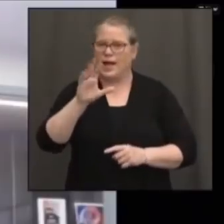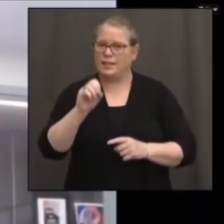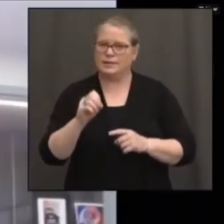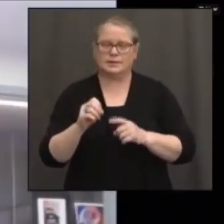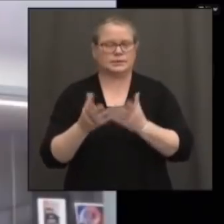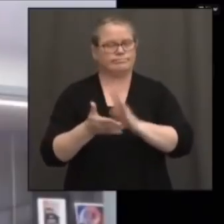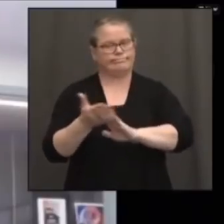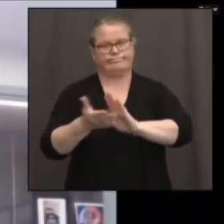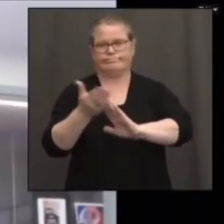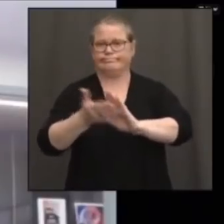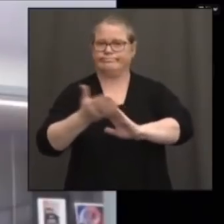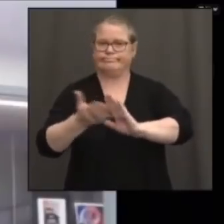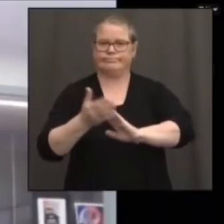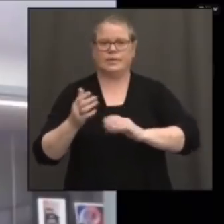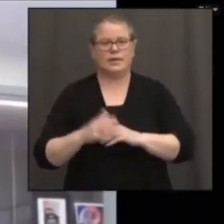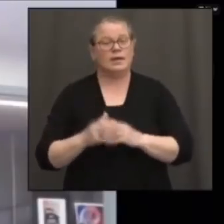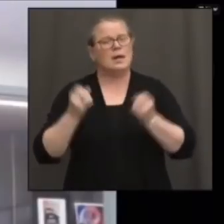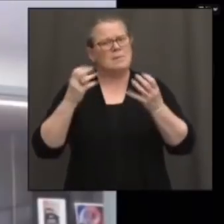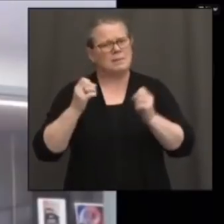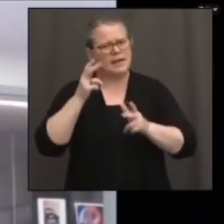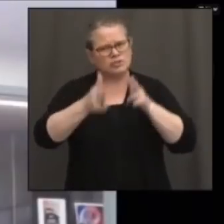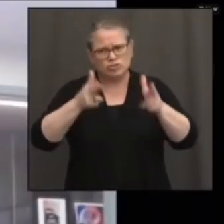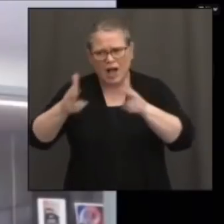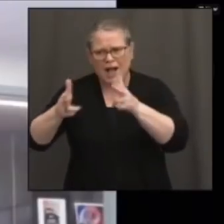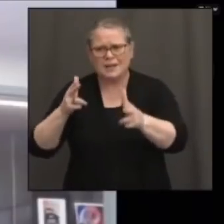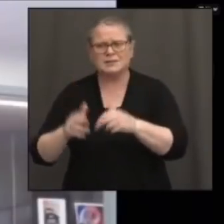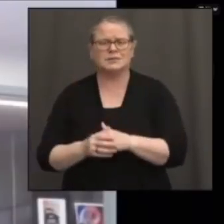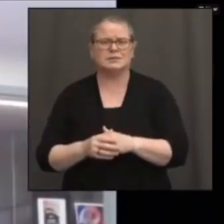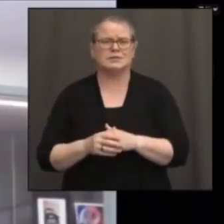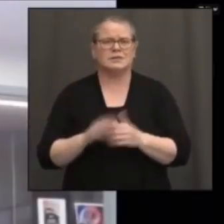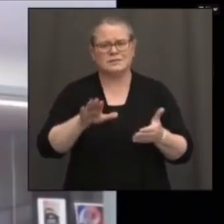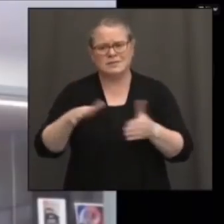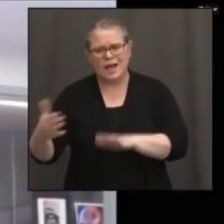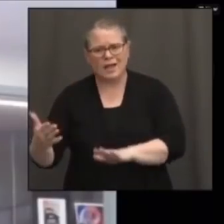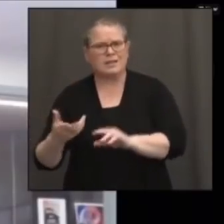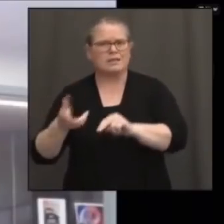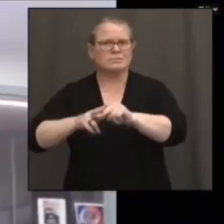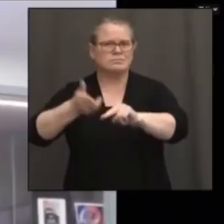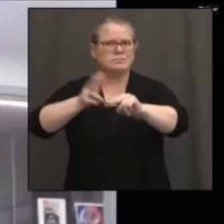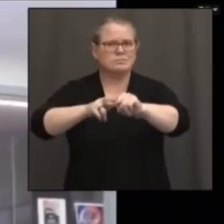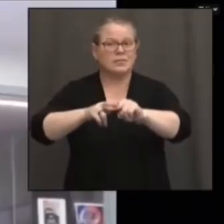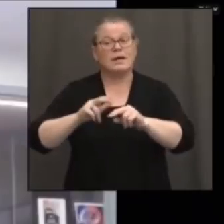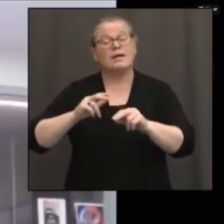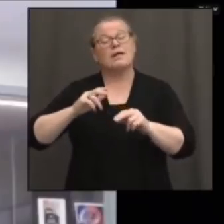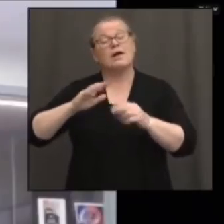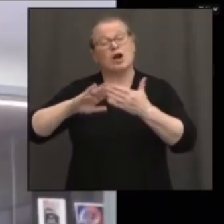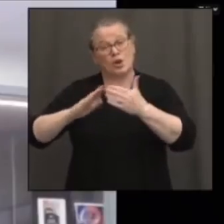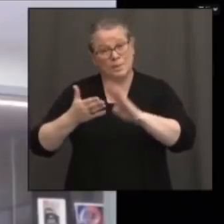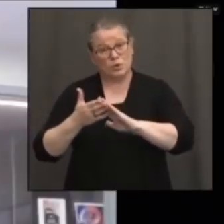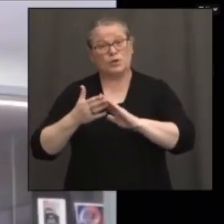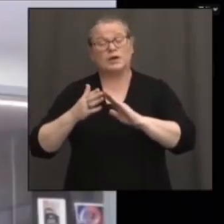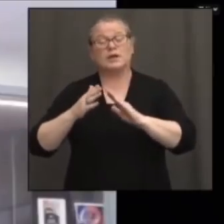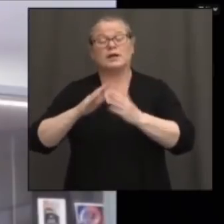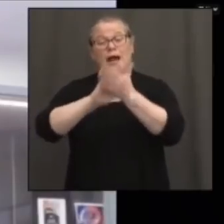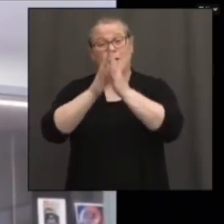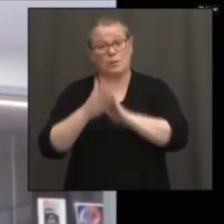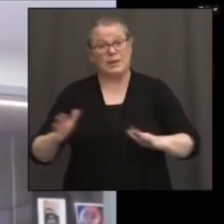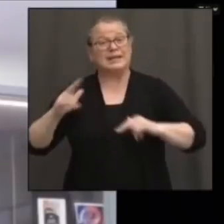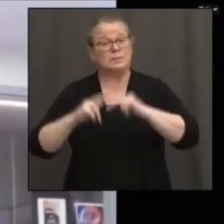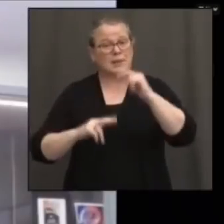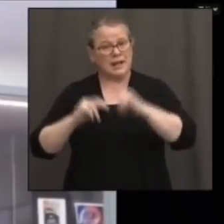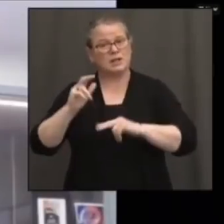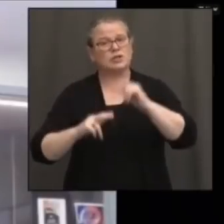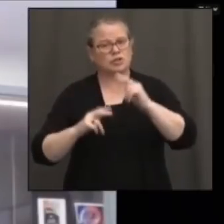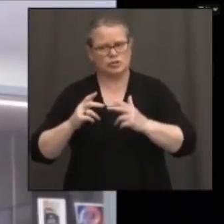has multiplied. And our peace builders are those mentors who have lived similar lives to the youth, who know the